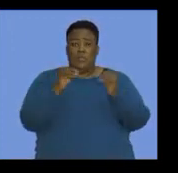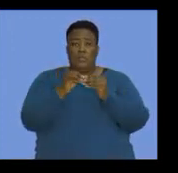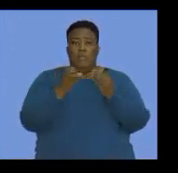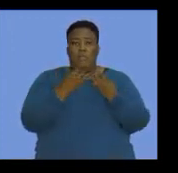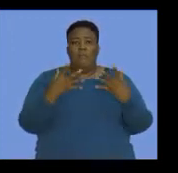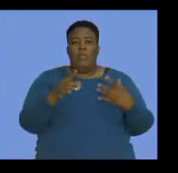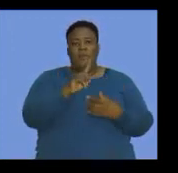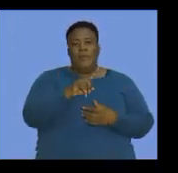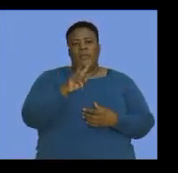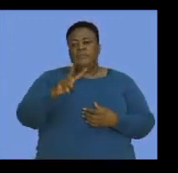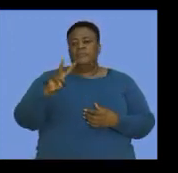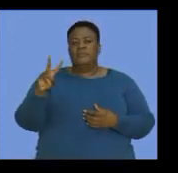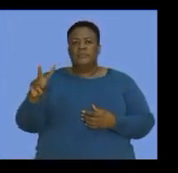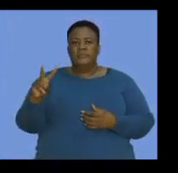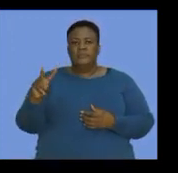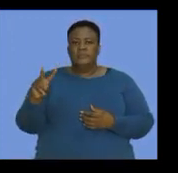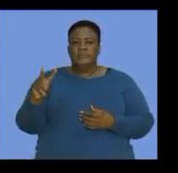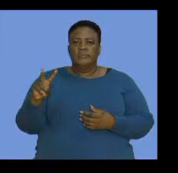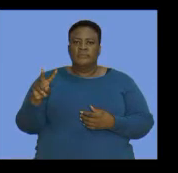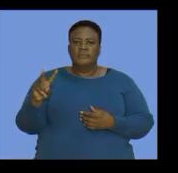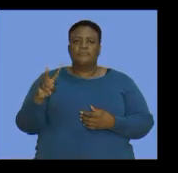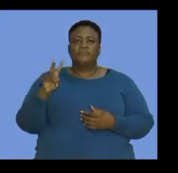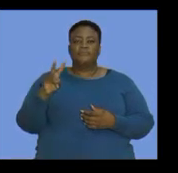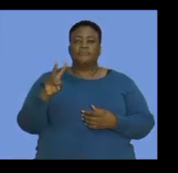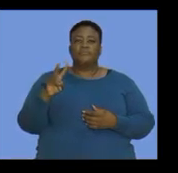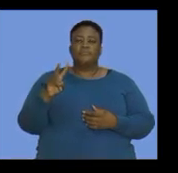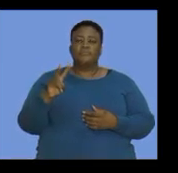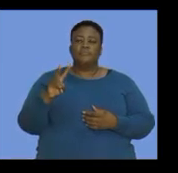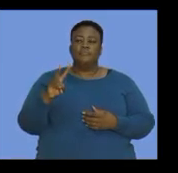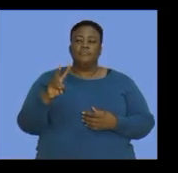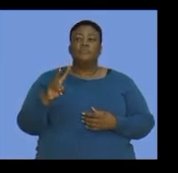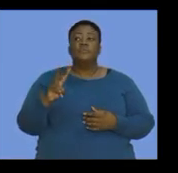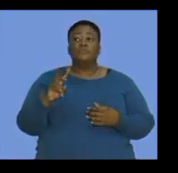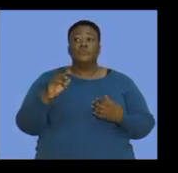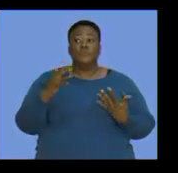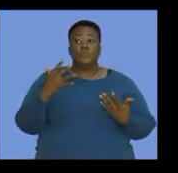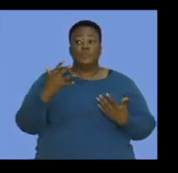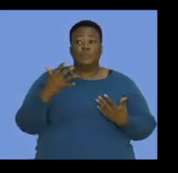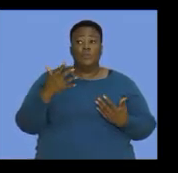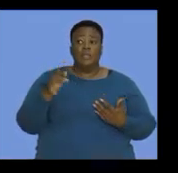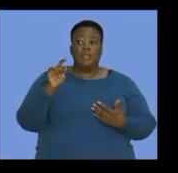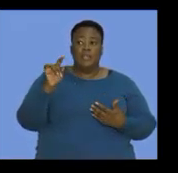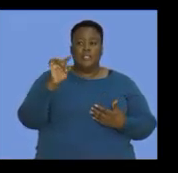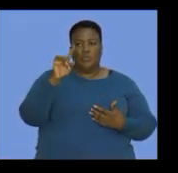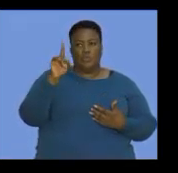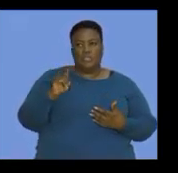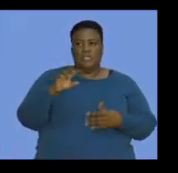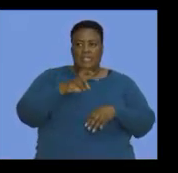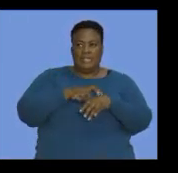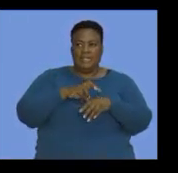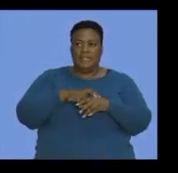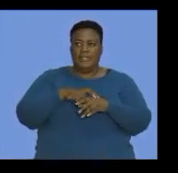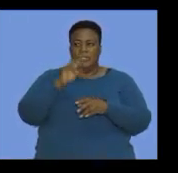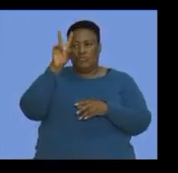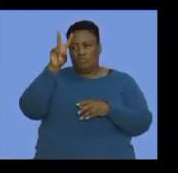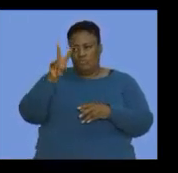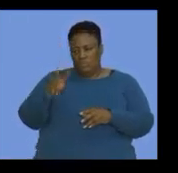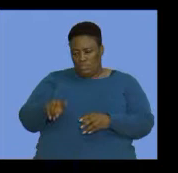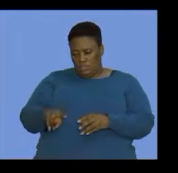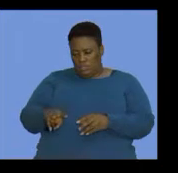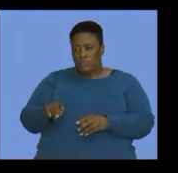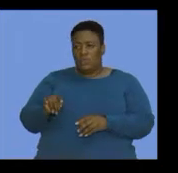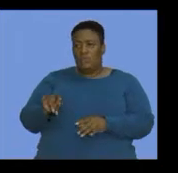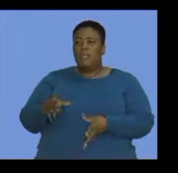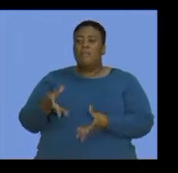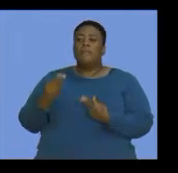of 122 were illegally hunted. And so that is a question that requires that you read through a